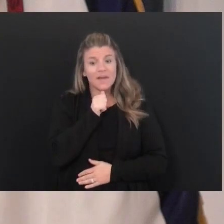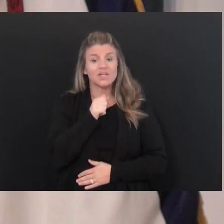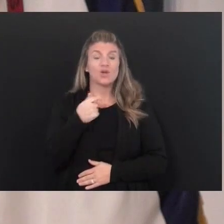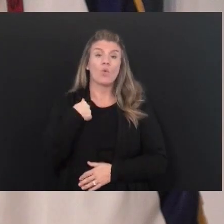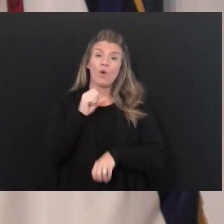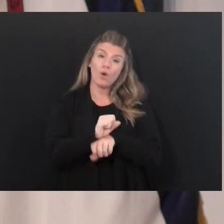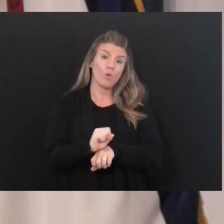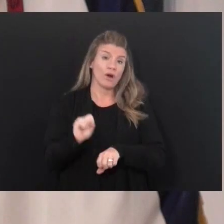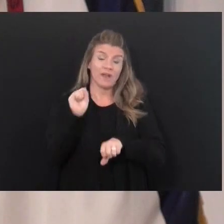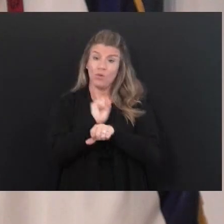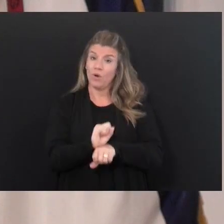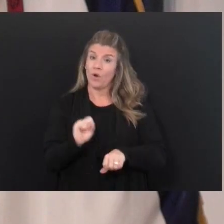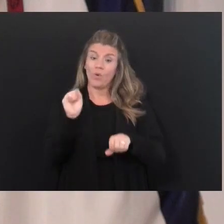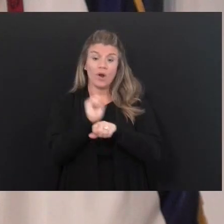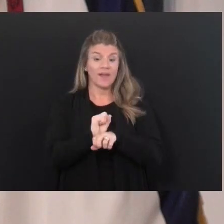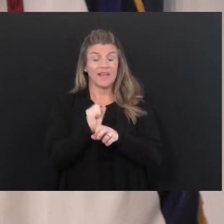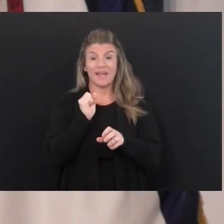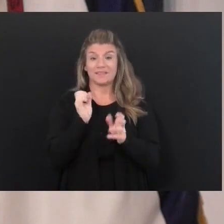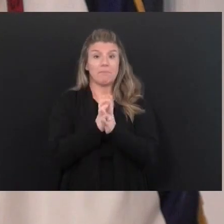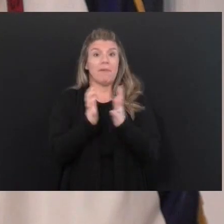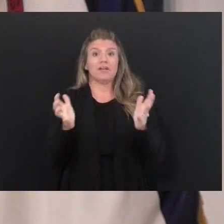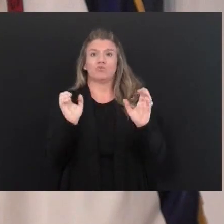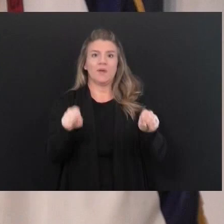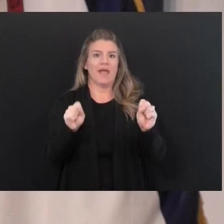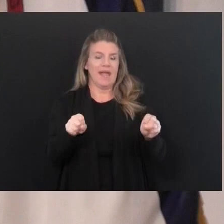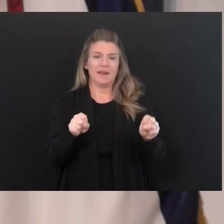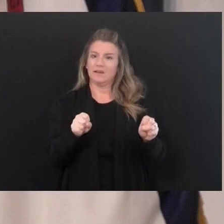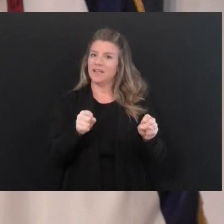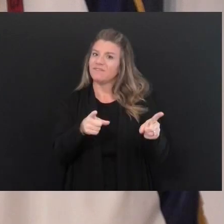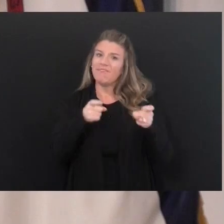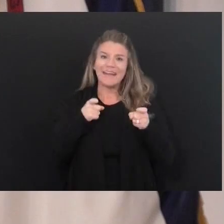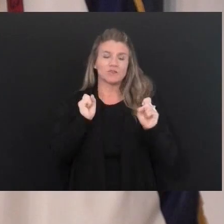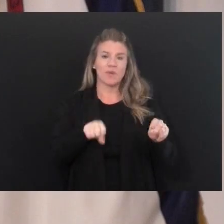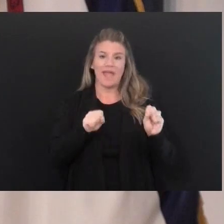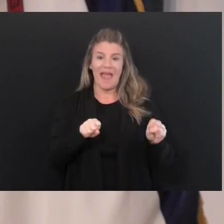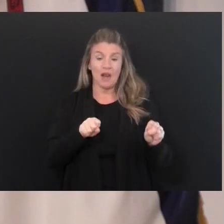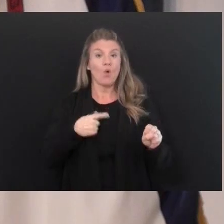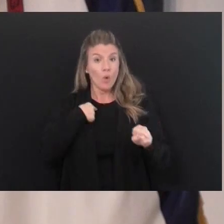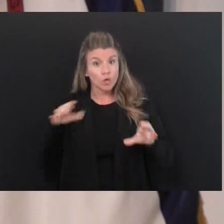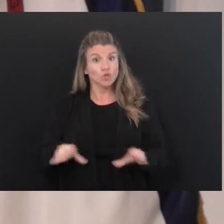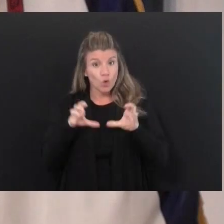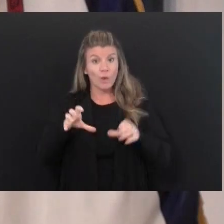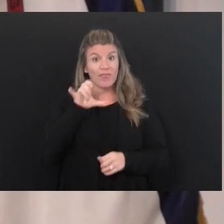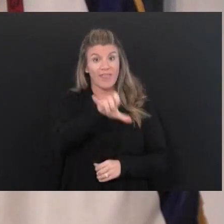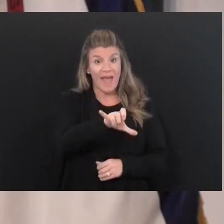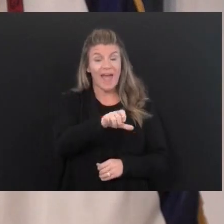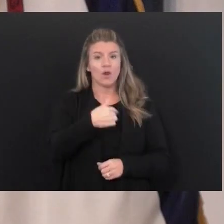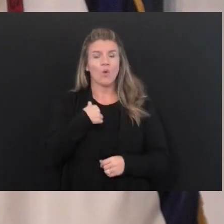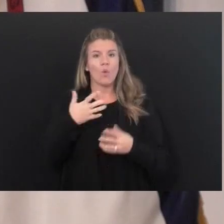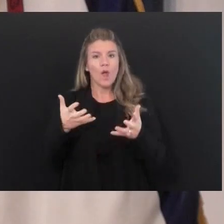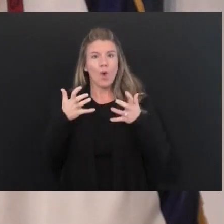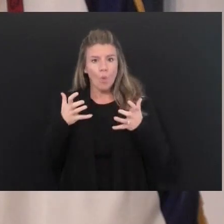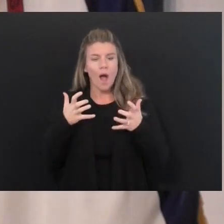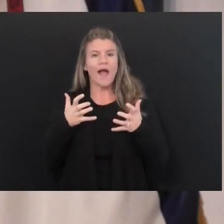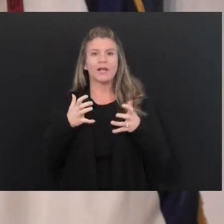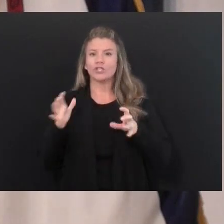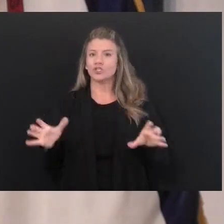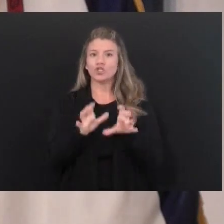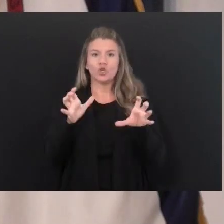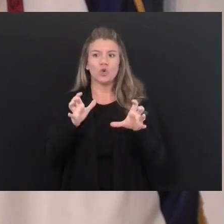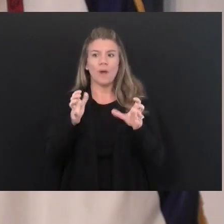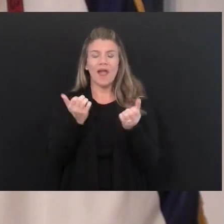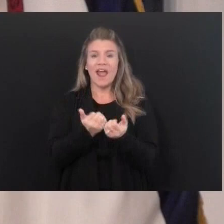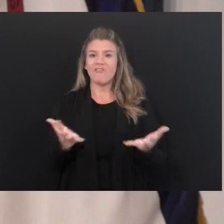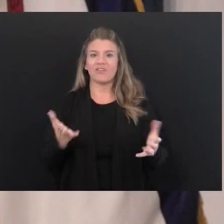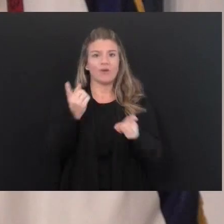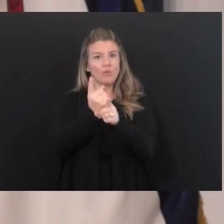it as diligently as we possibly can. We're doing so in trying to absolutely do the obvious, and